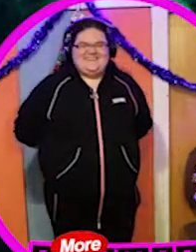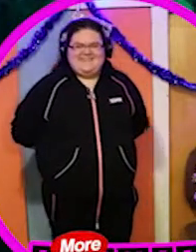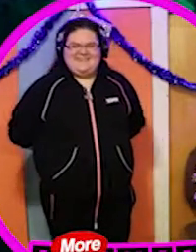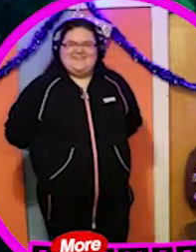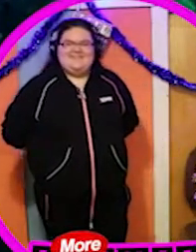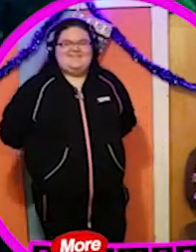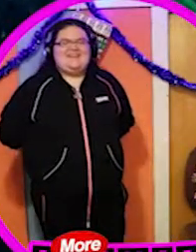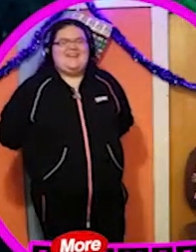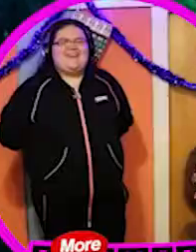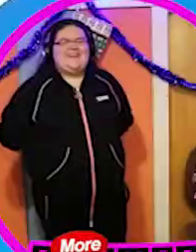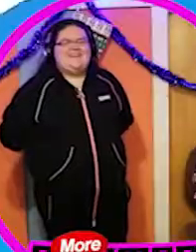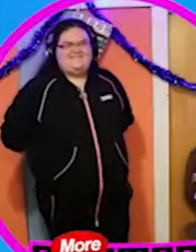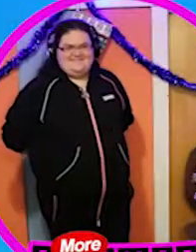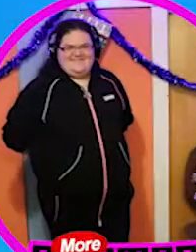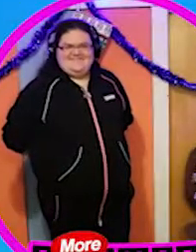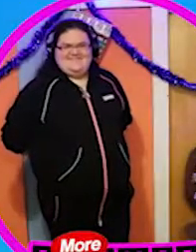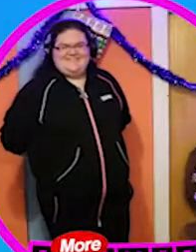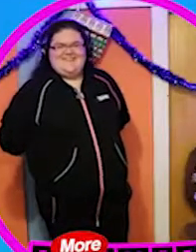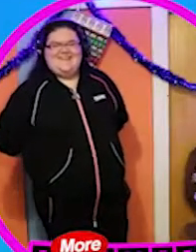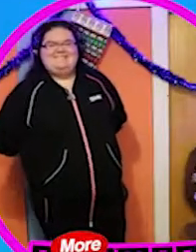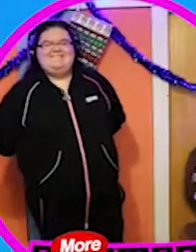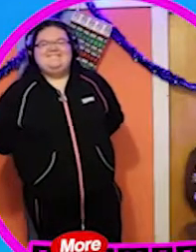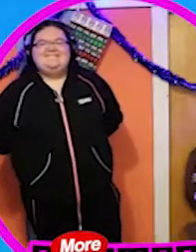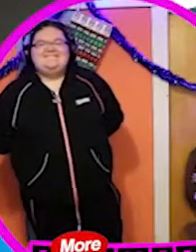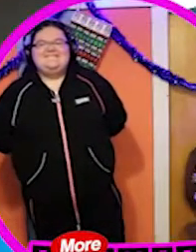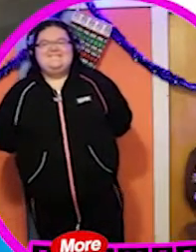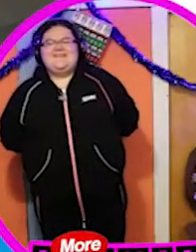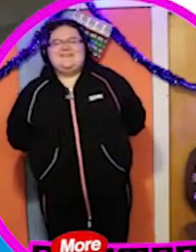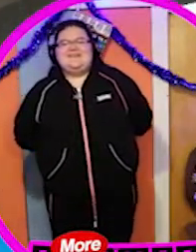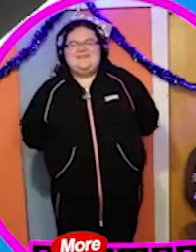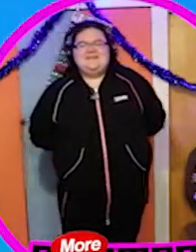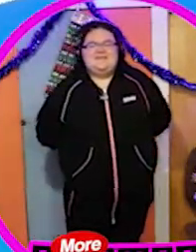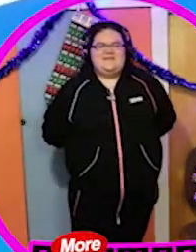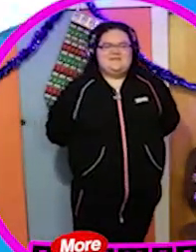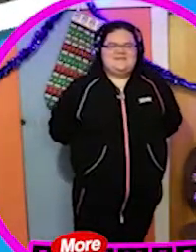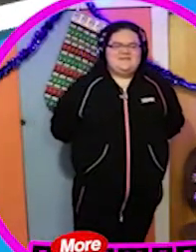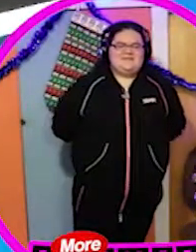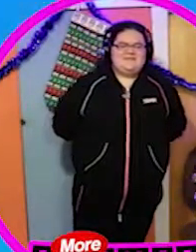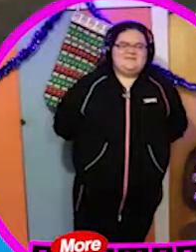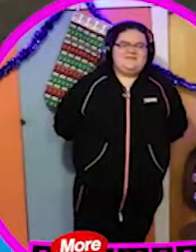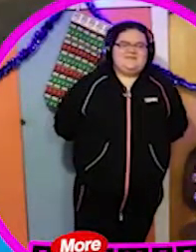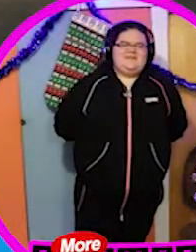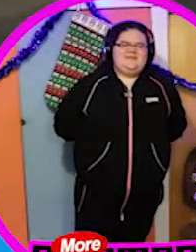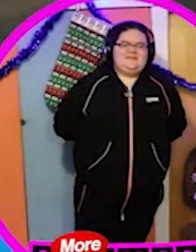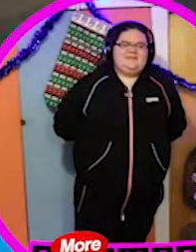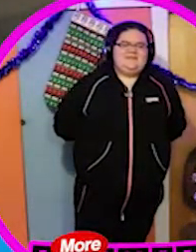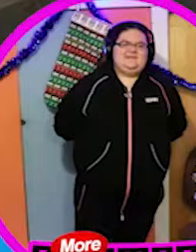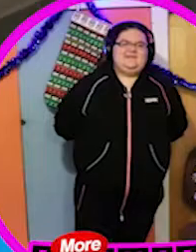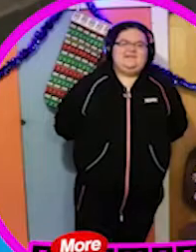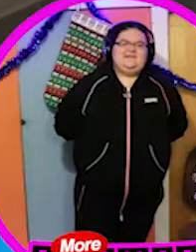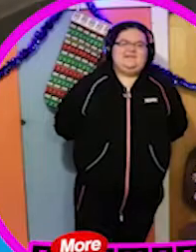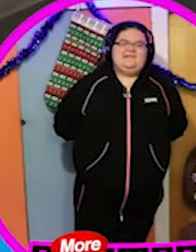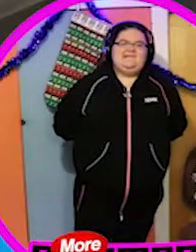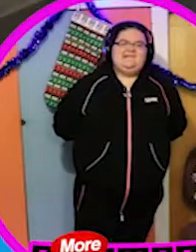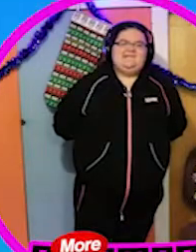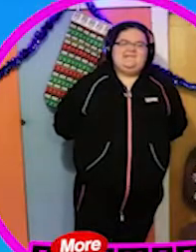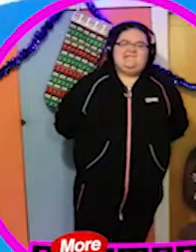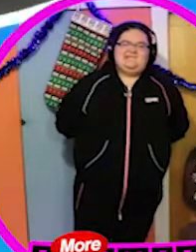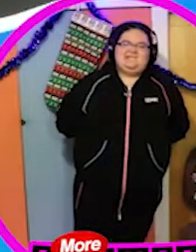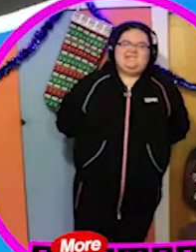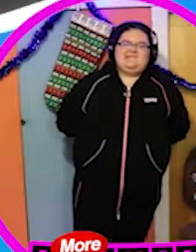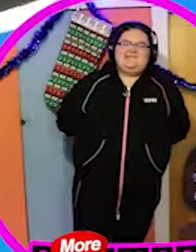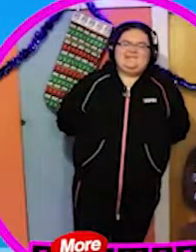And laggy, the floor is now. Alright, so your rock will like wobble. You can jump to the next one if it happens to you. But just stay on the one you're currently